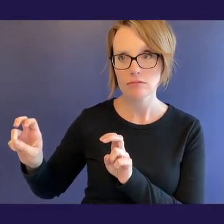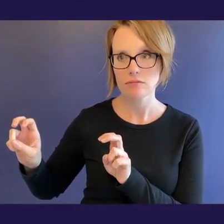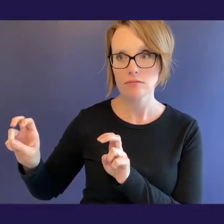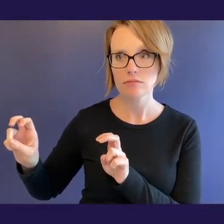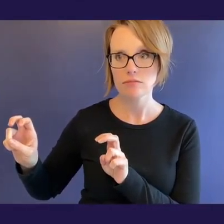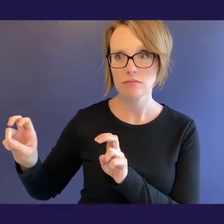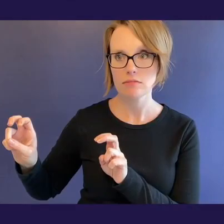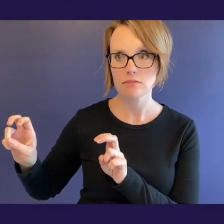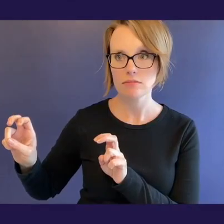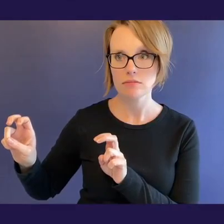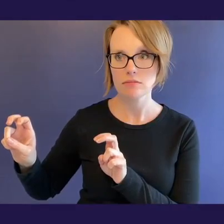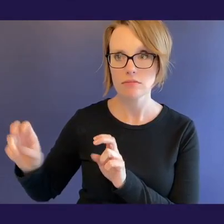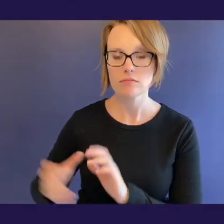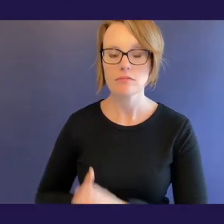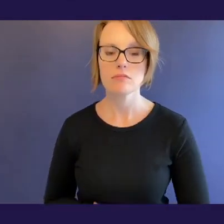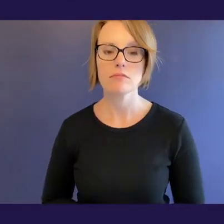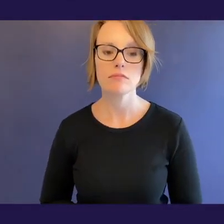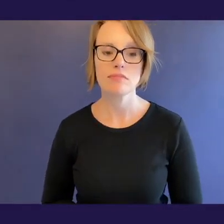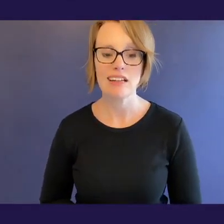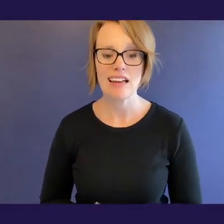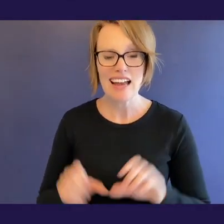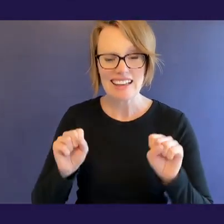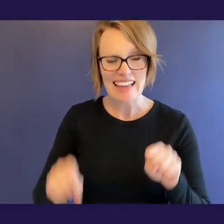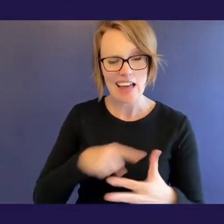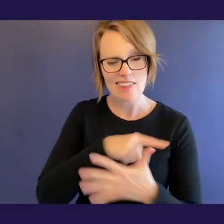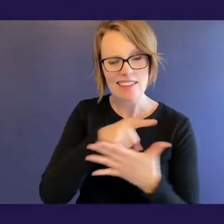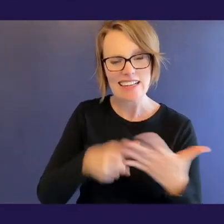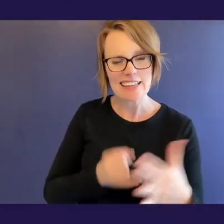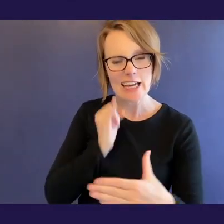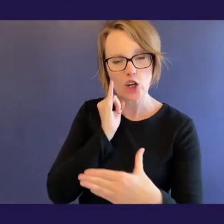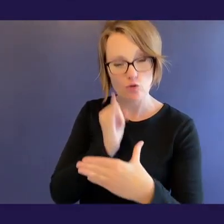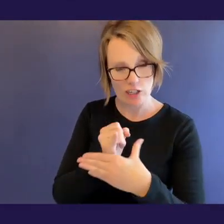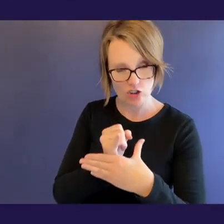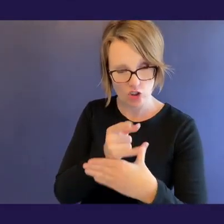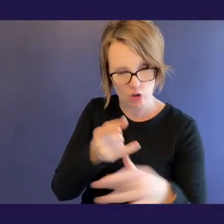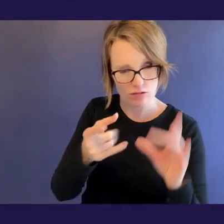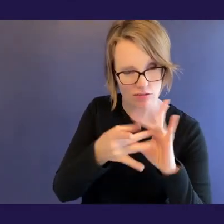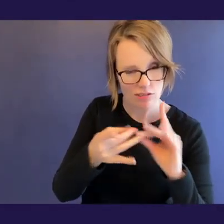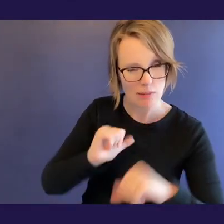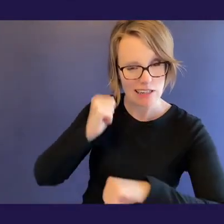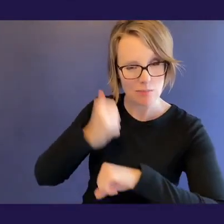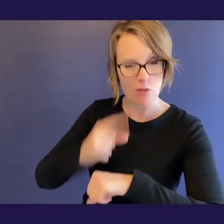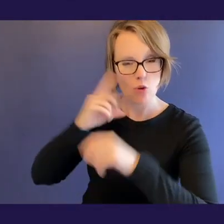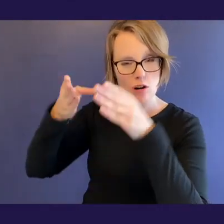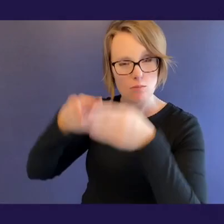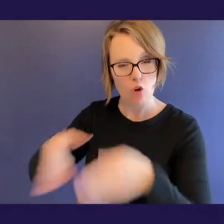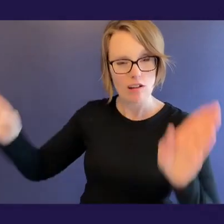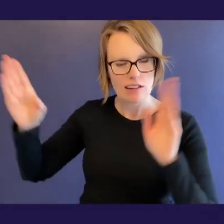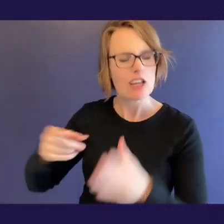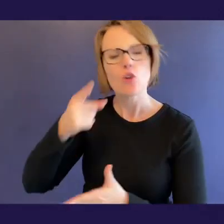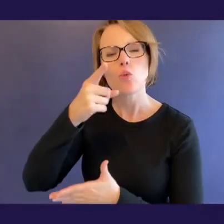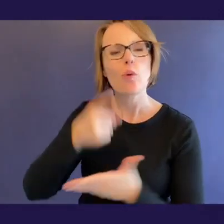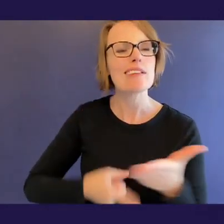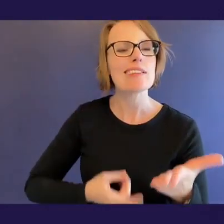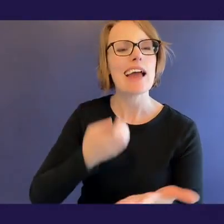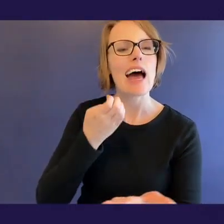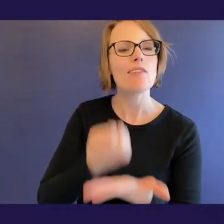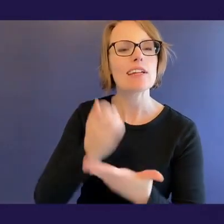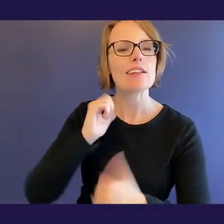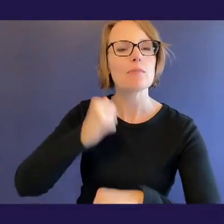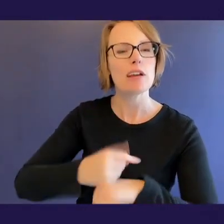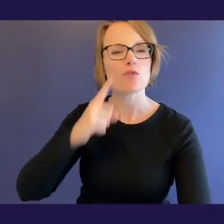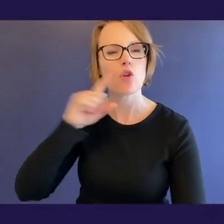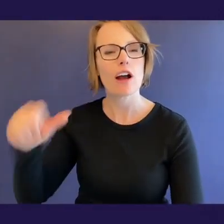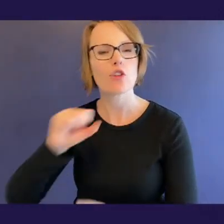can these interventions be implemented more broadly? What is the evidence base for other situations?